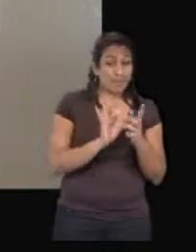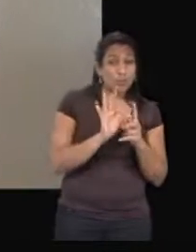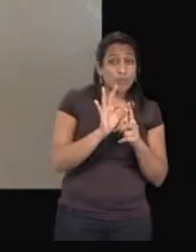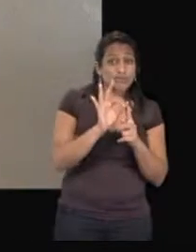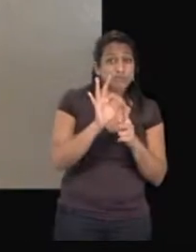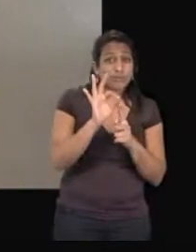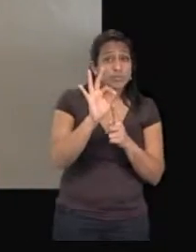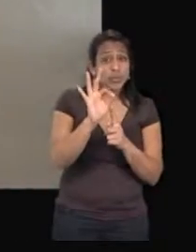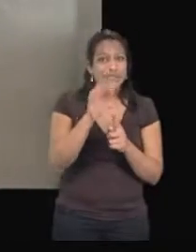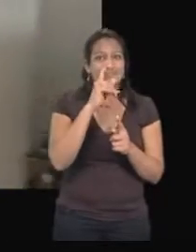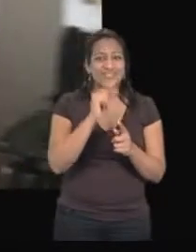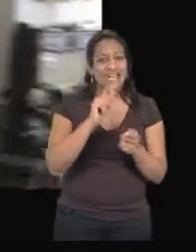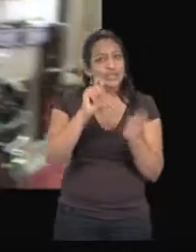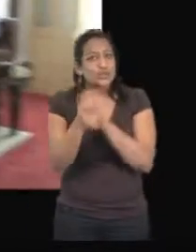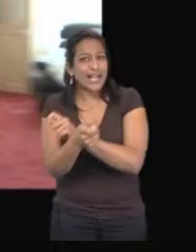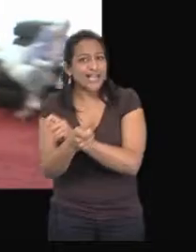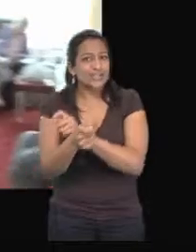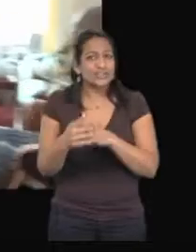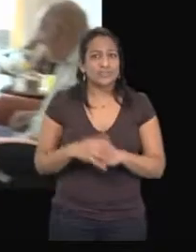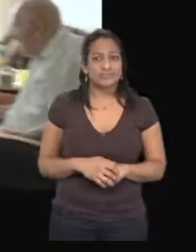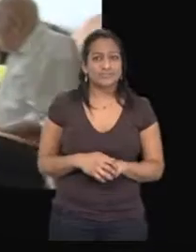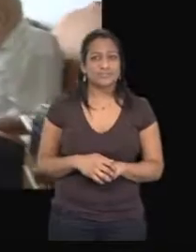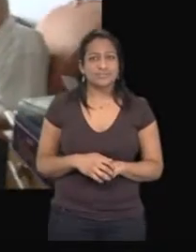and no longer social services so much.